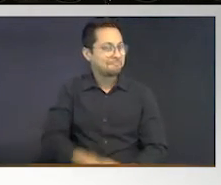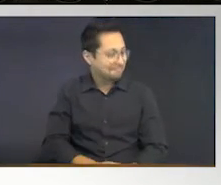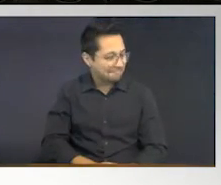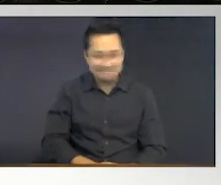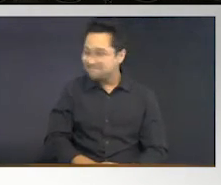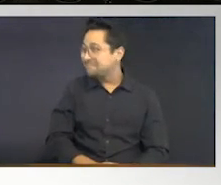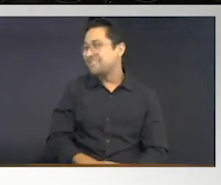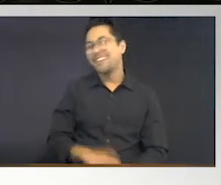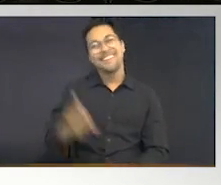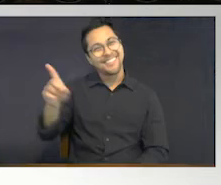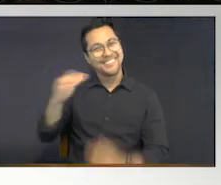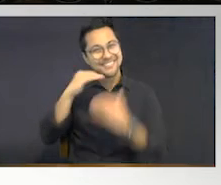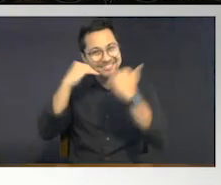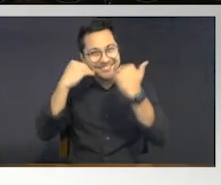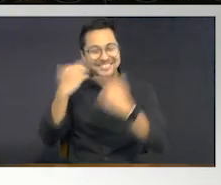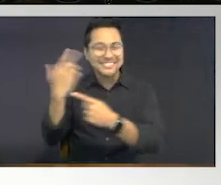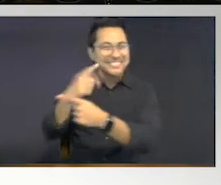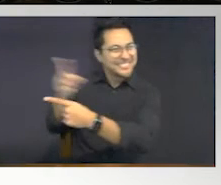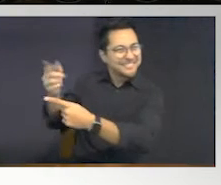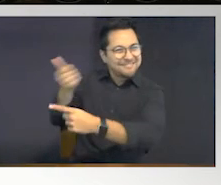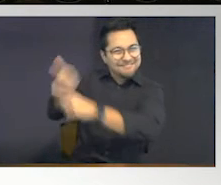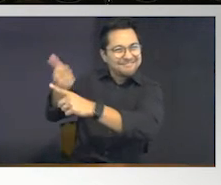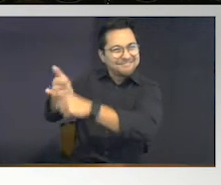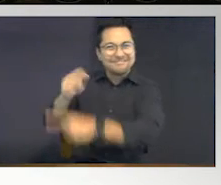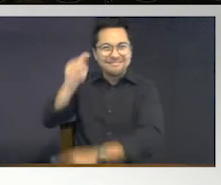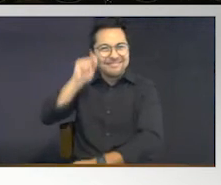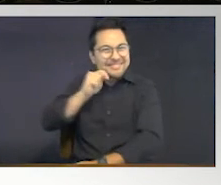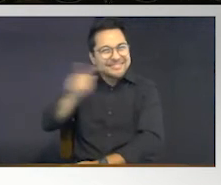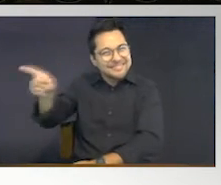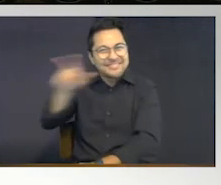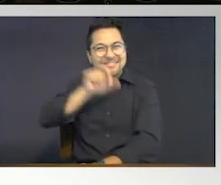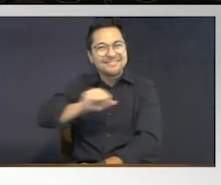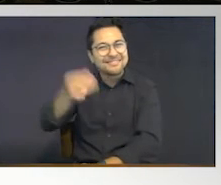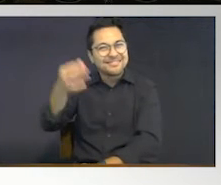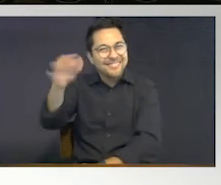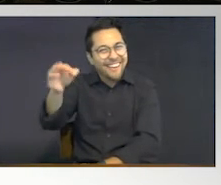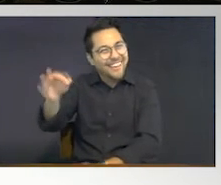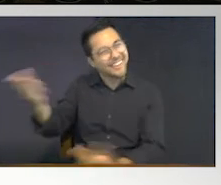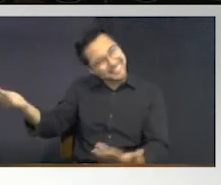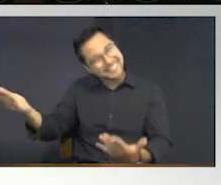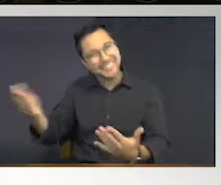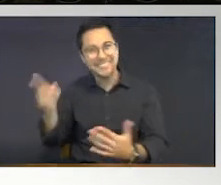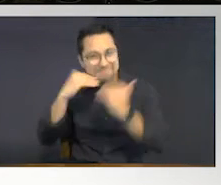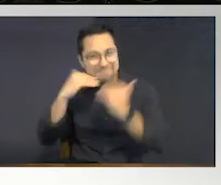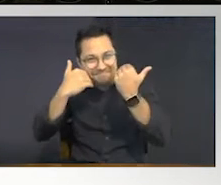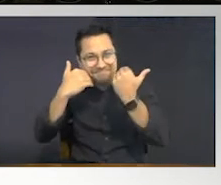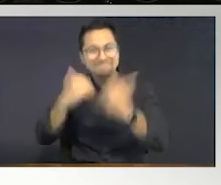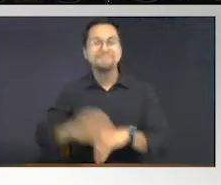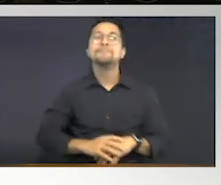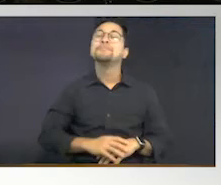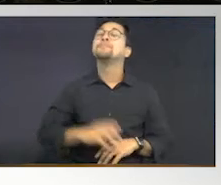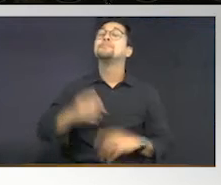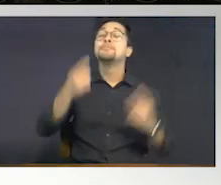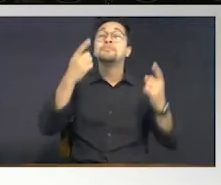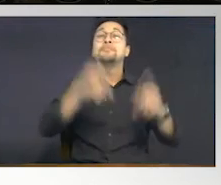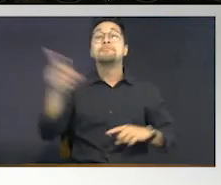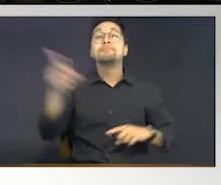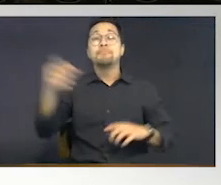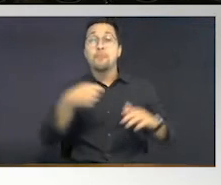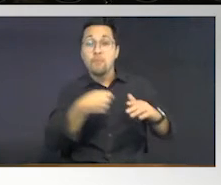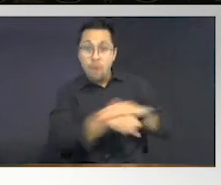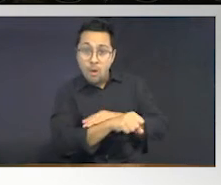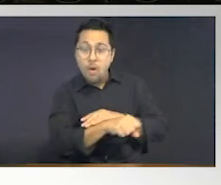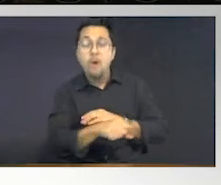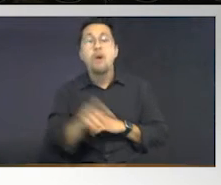And I got to smile because, you know, he's a teenager, right? He's 19. So when he was born,